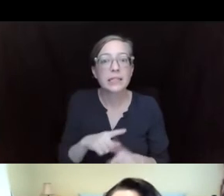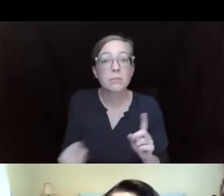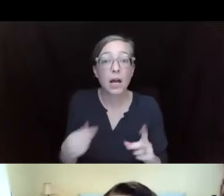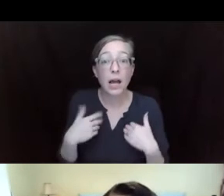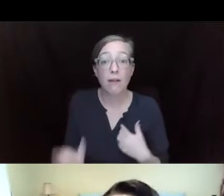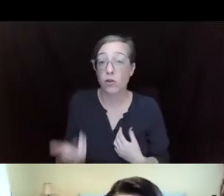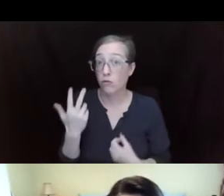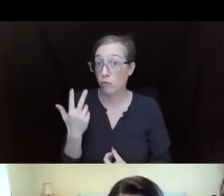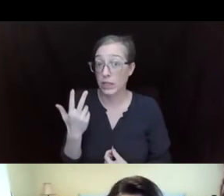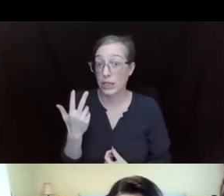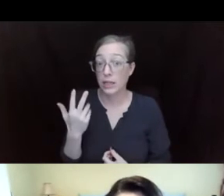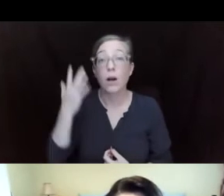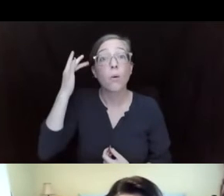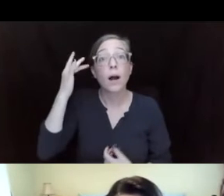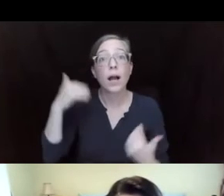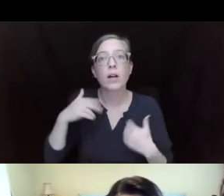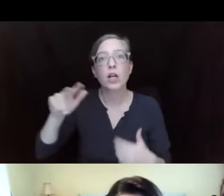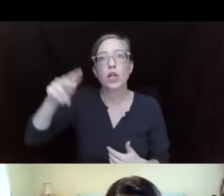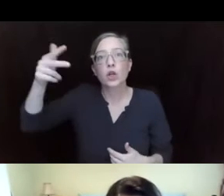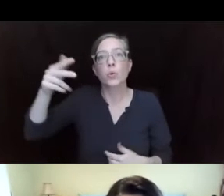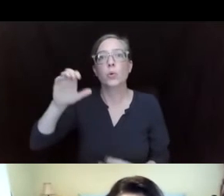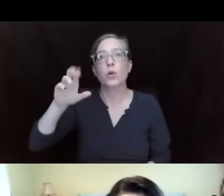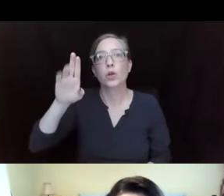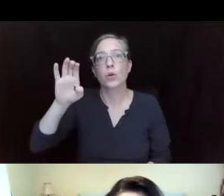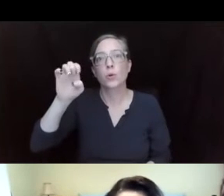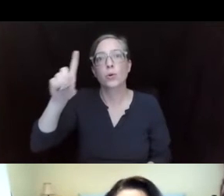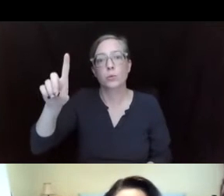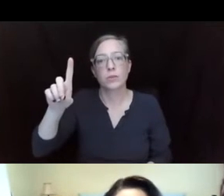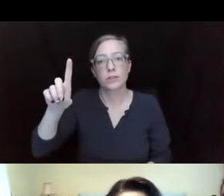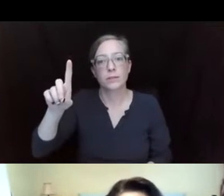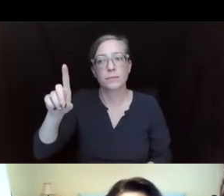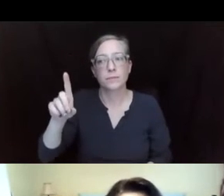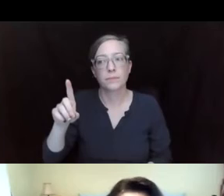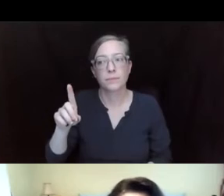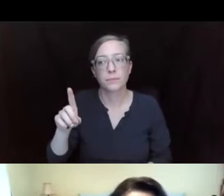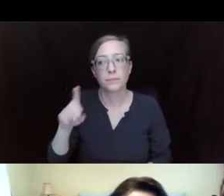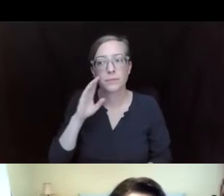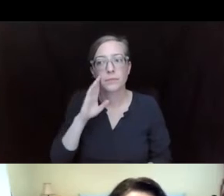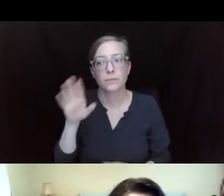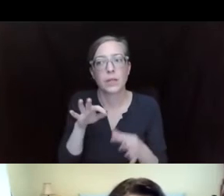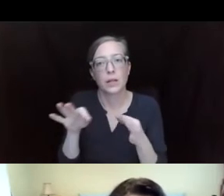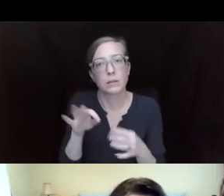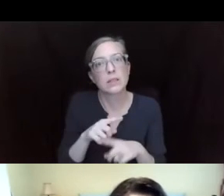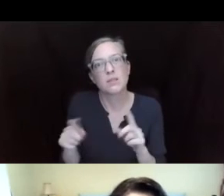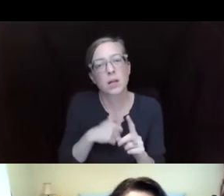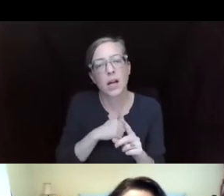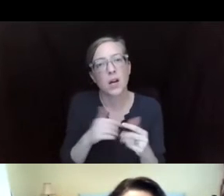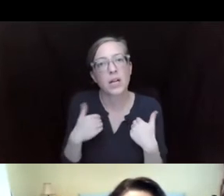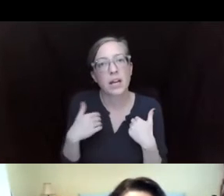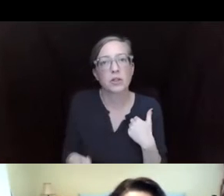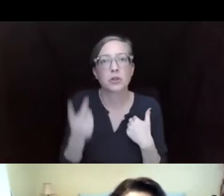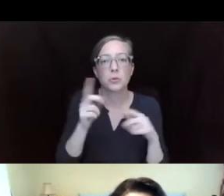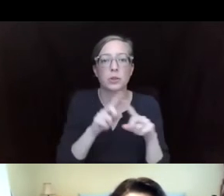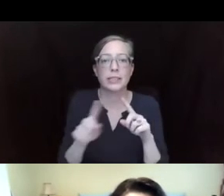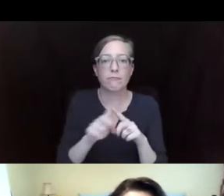a cubic dependence on the electric field. So I will explain that, but we have two different types of that electrophoresis, and then